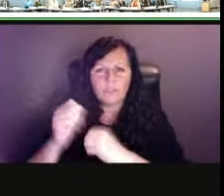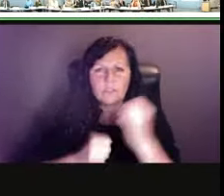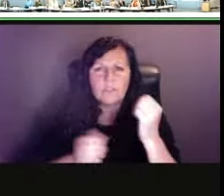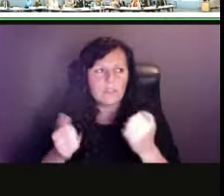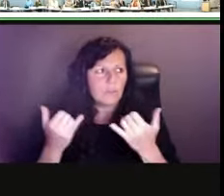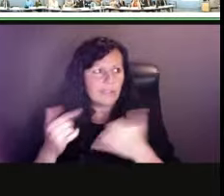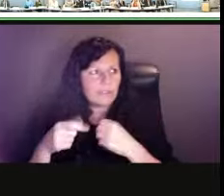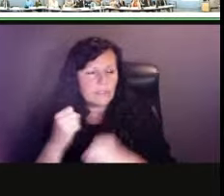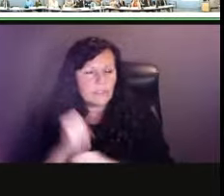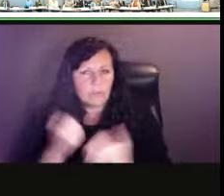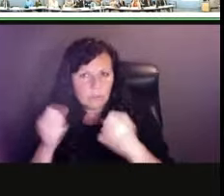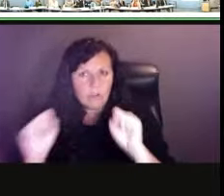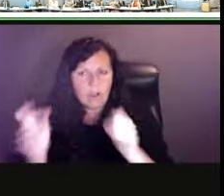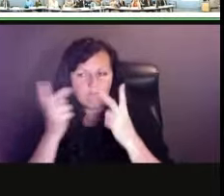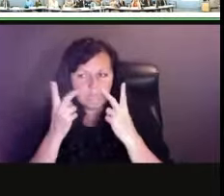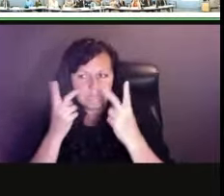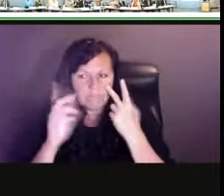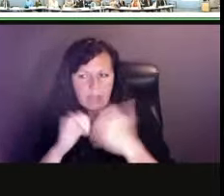we're in.